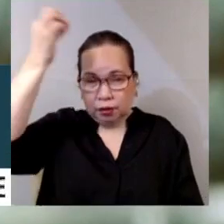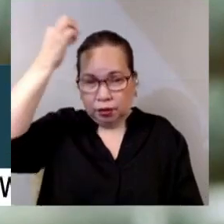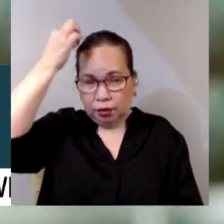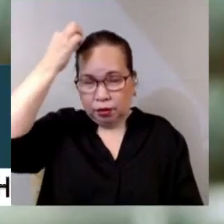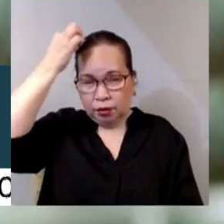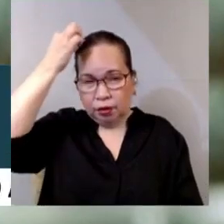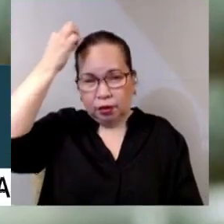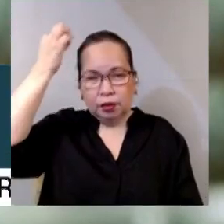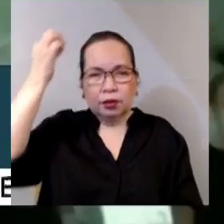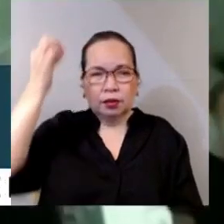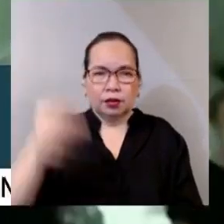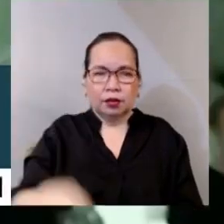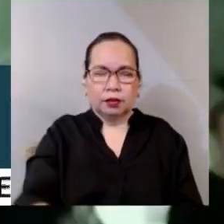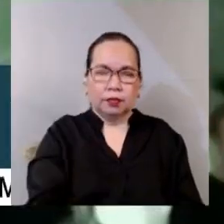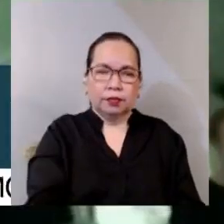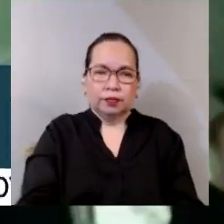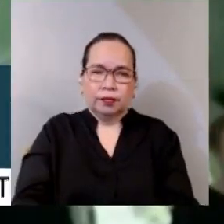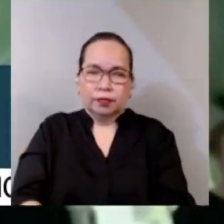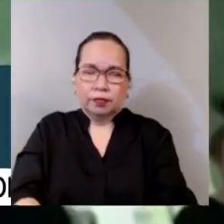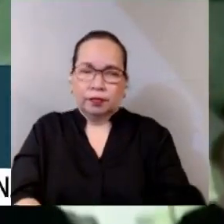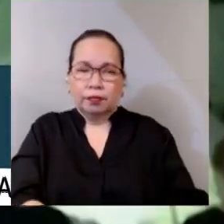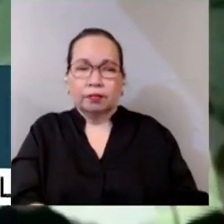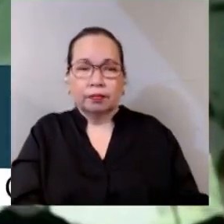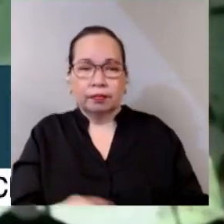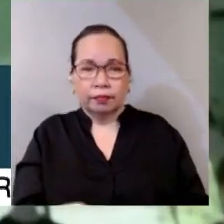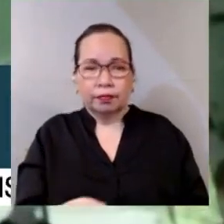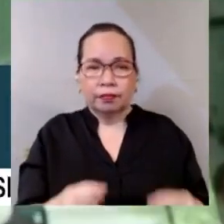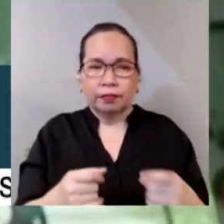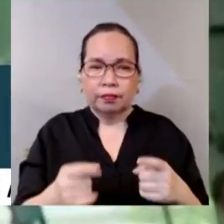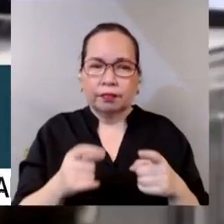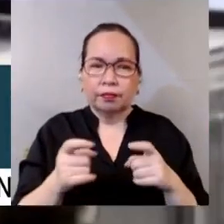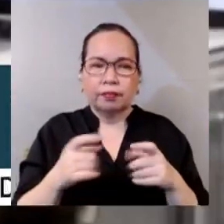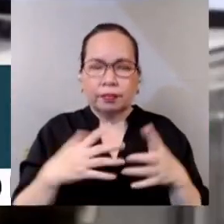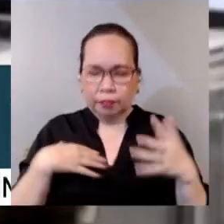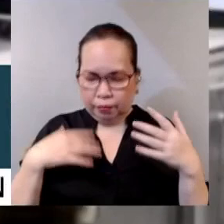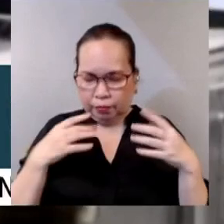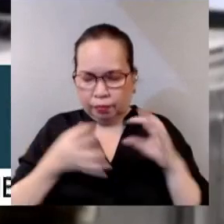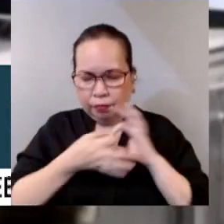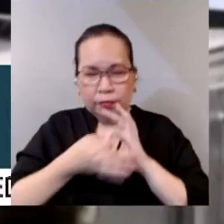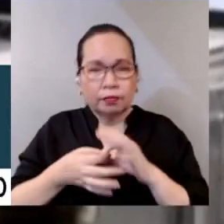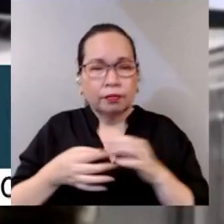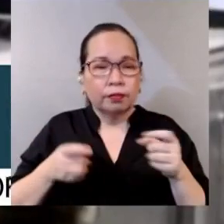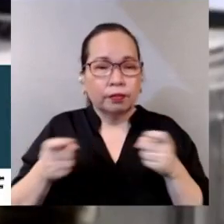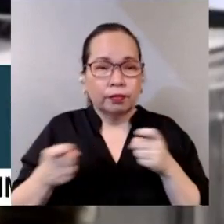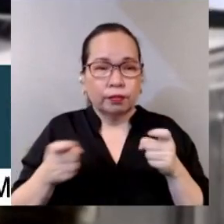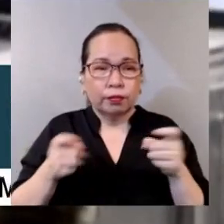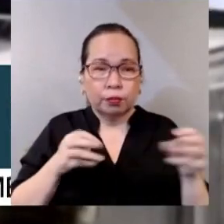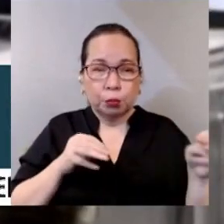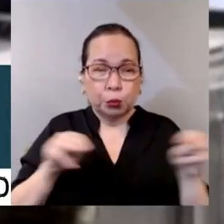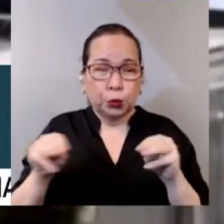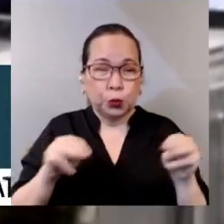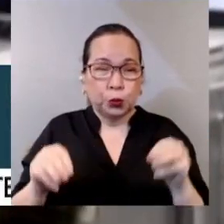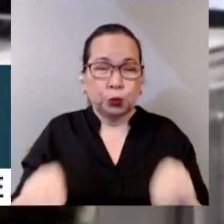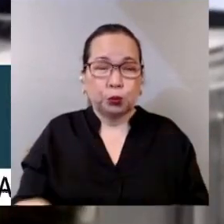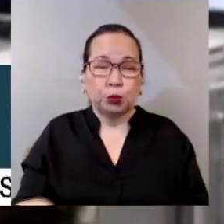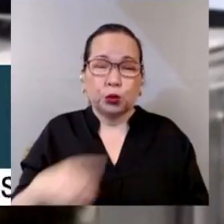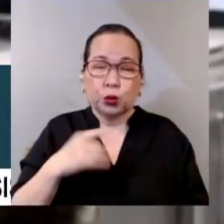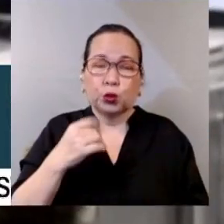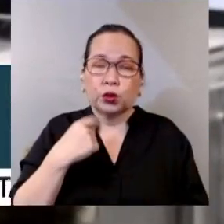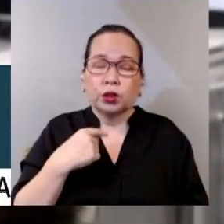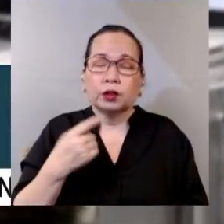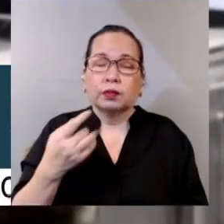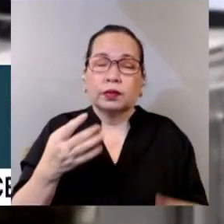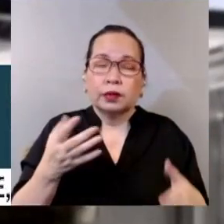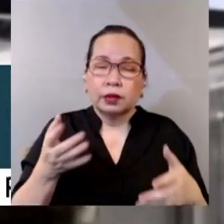in a region of the brain that controls the intention to move. Neuralink says the initial goal is to enable people to control